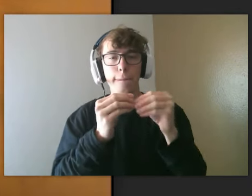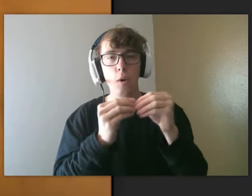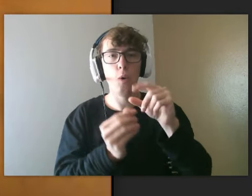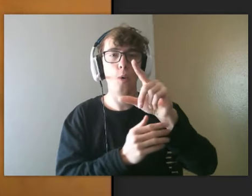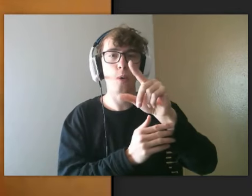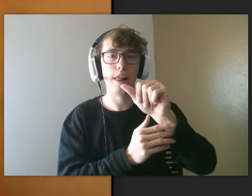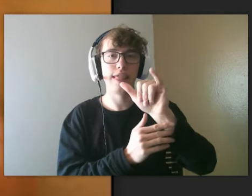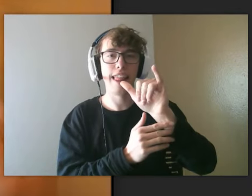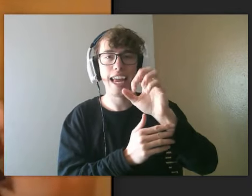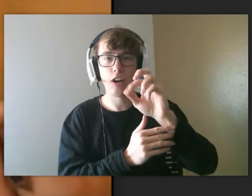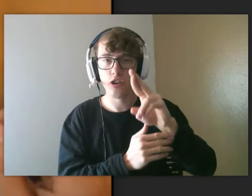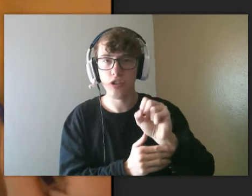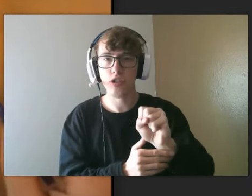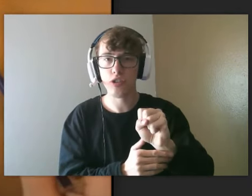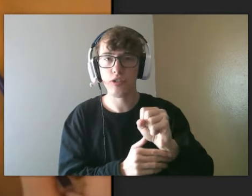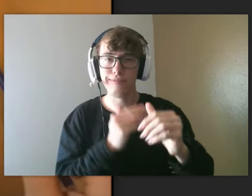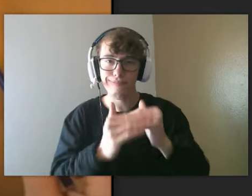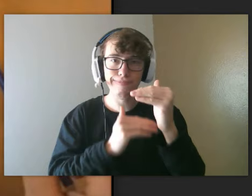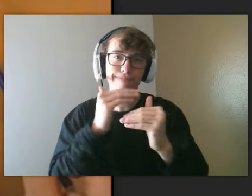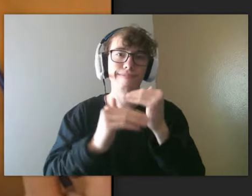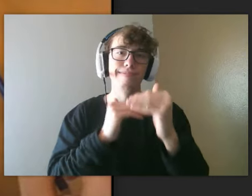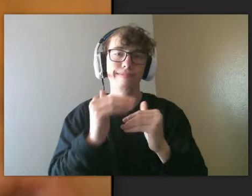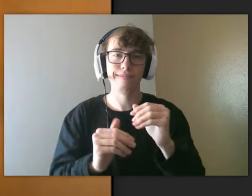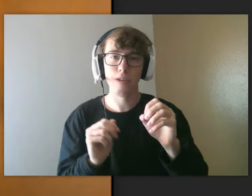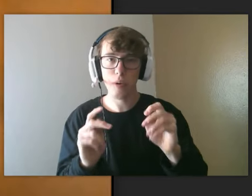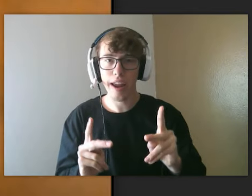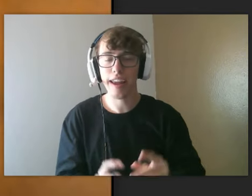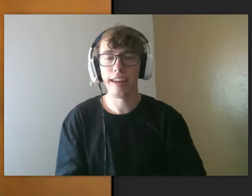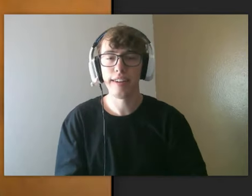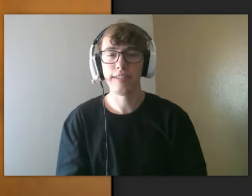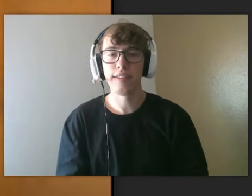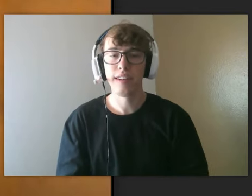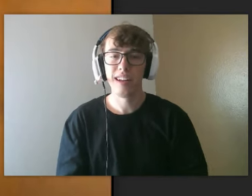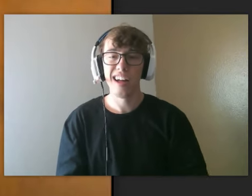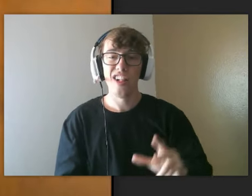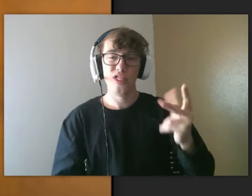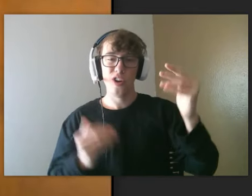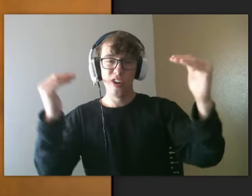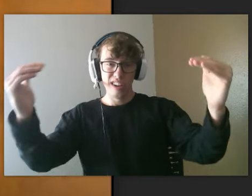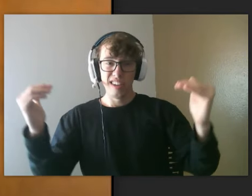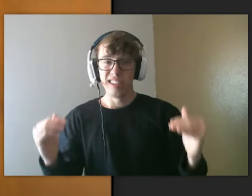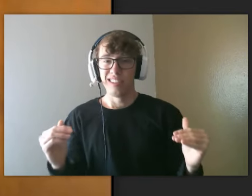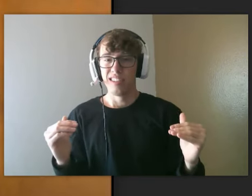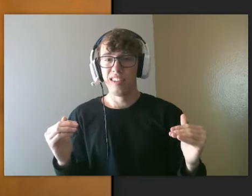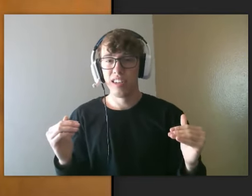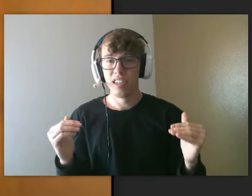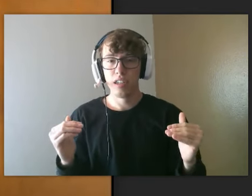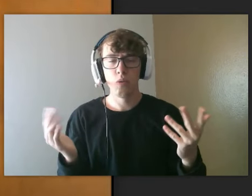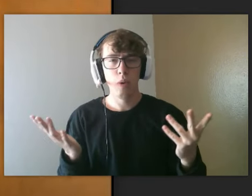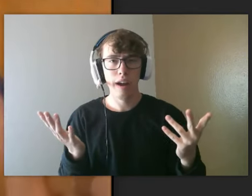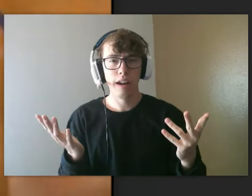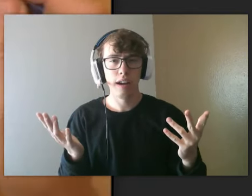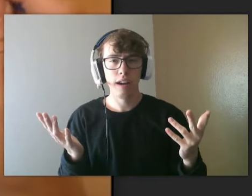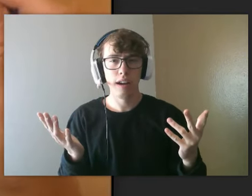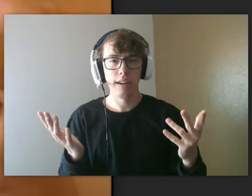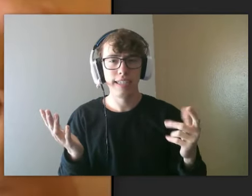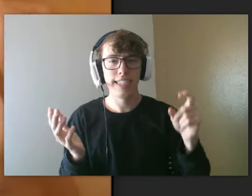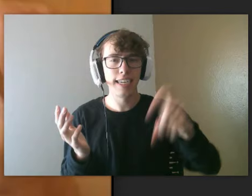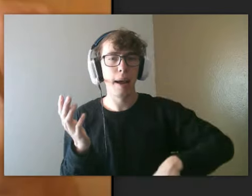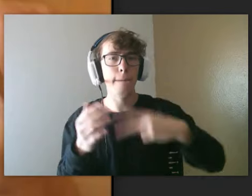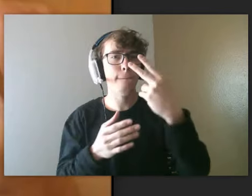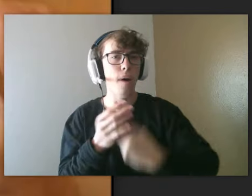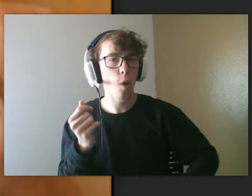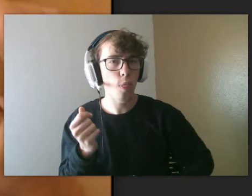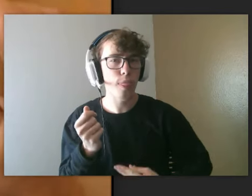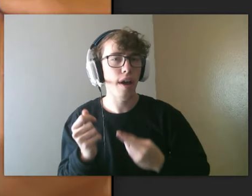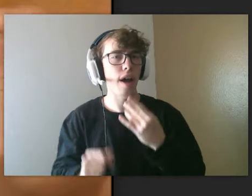good transitions, and good opacity. The third color spectrum that we're going to do is going to combine